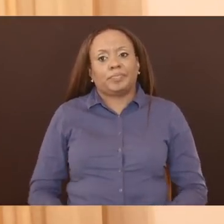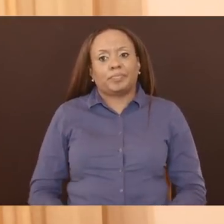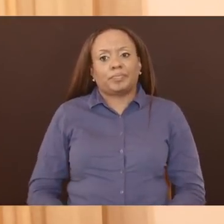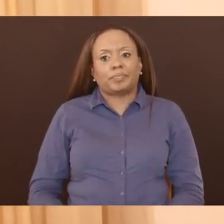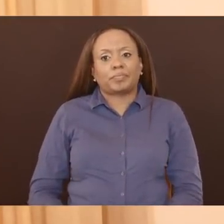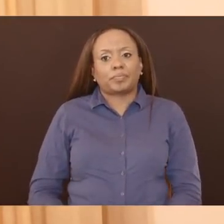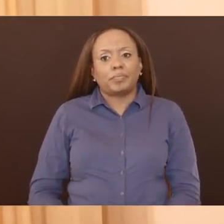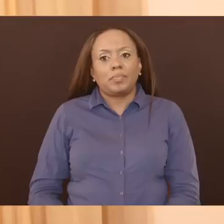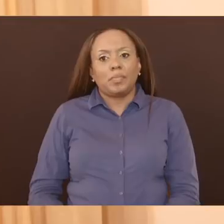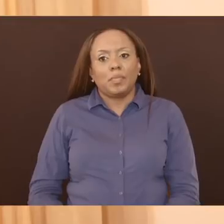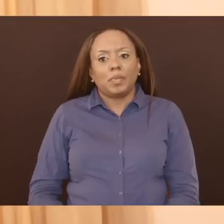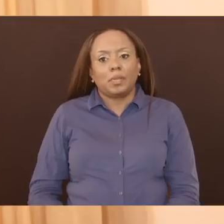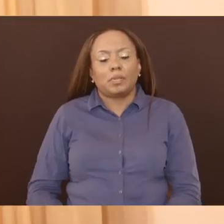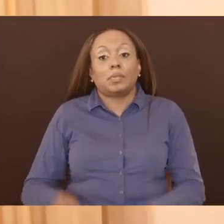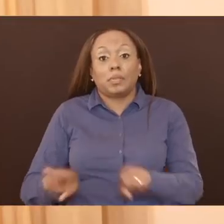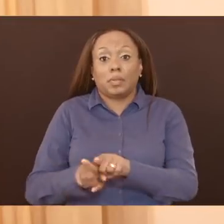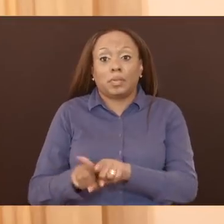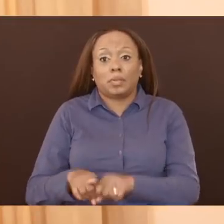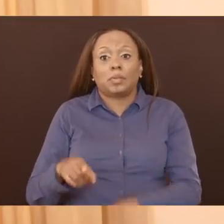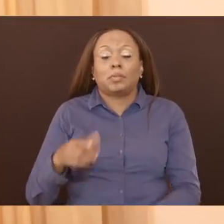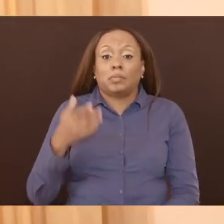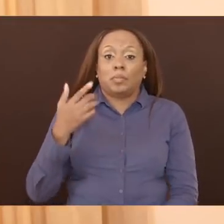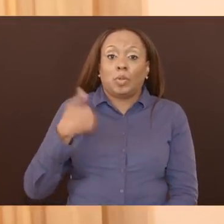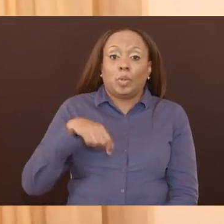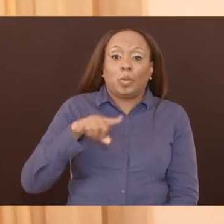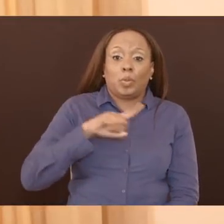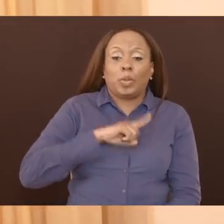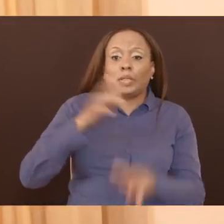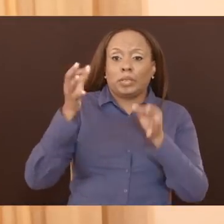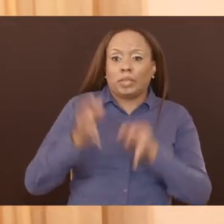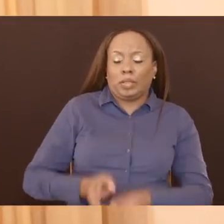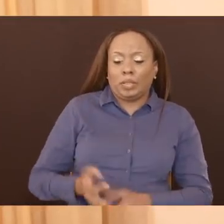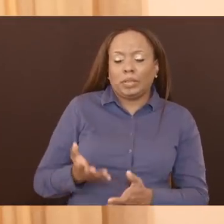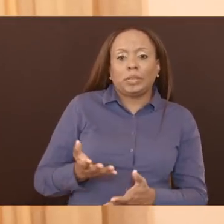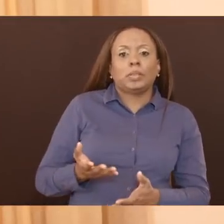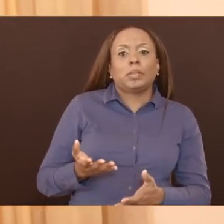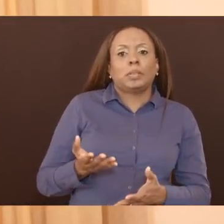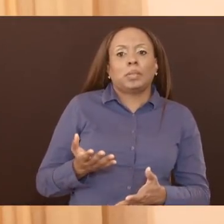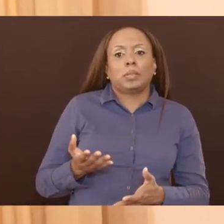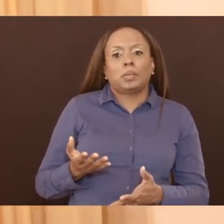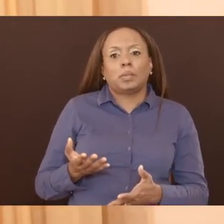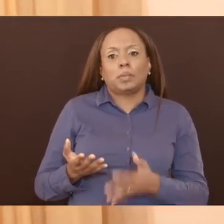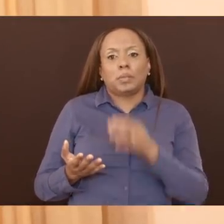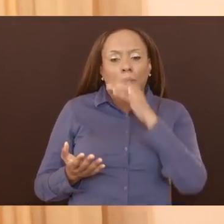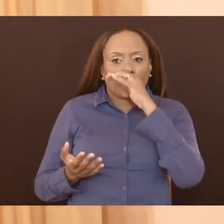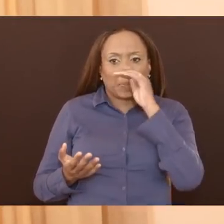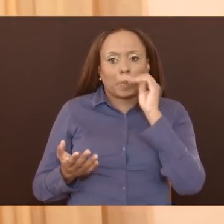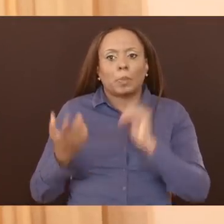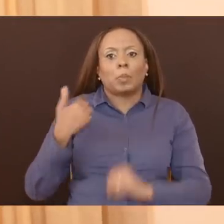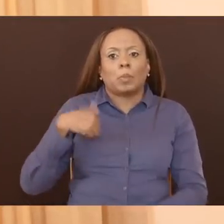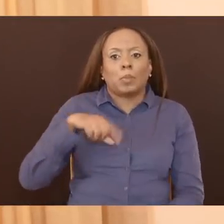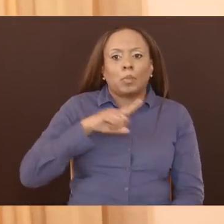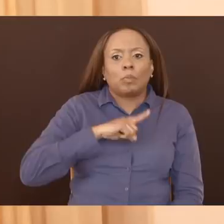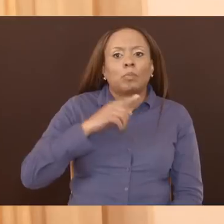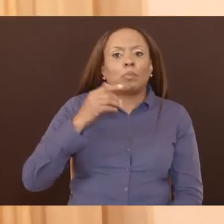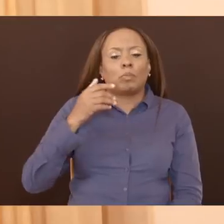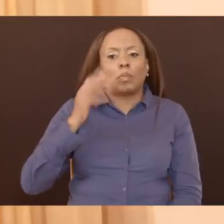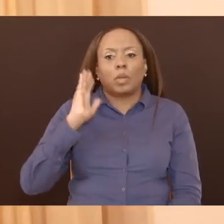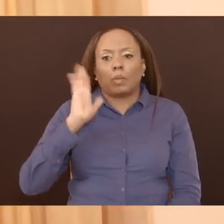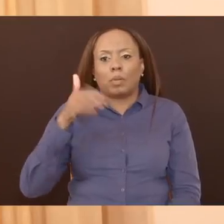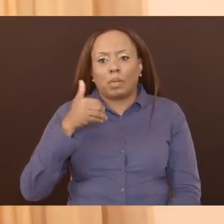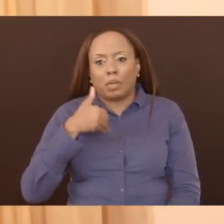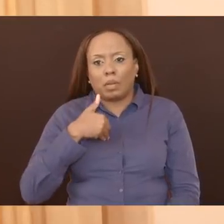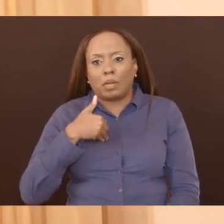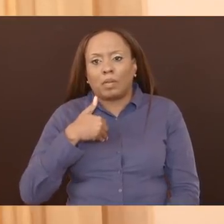we've also taken a decision in the absence of having that independence voice before, that there will be a